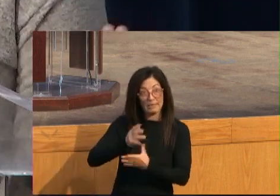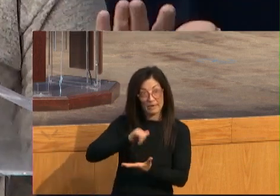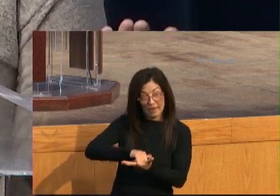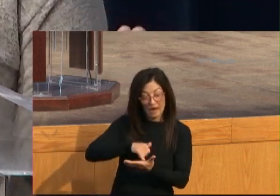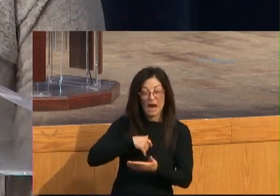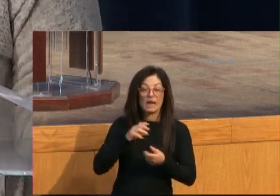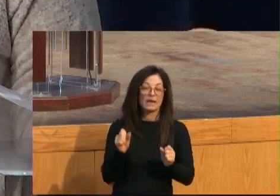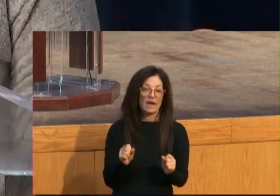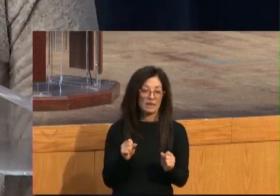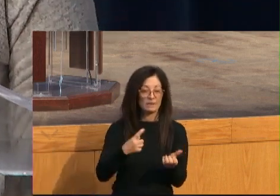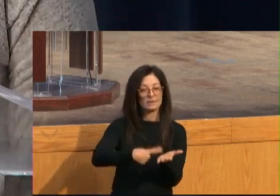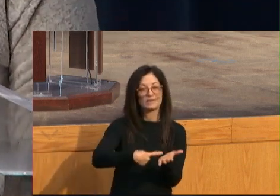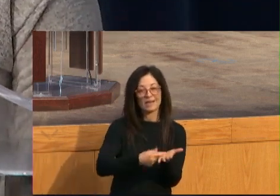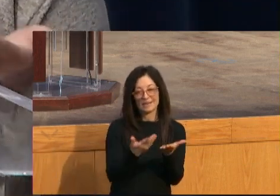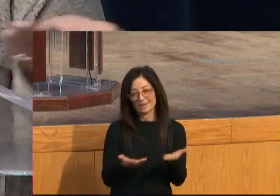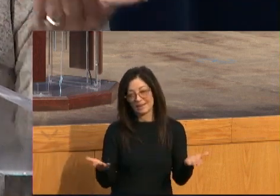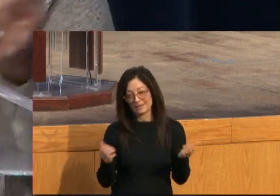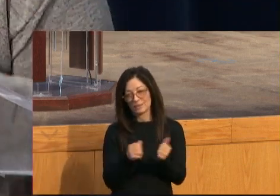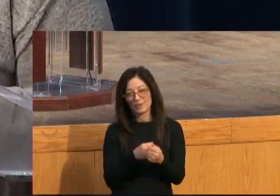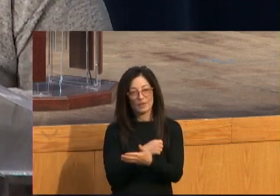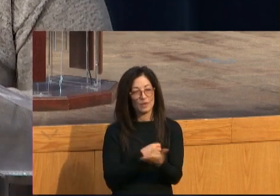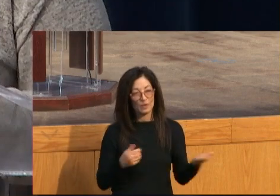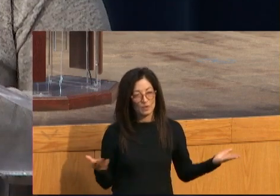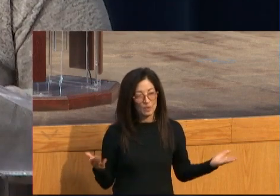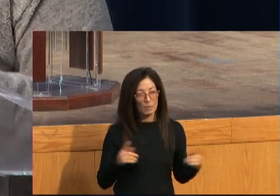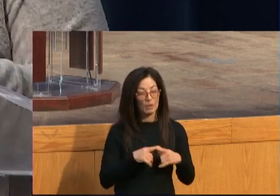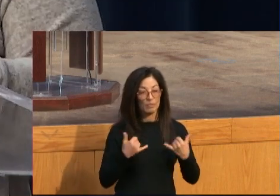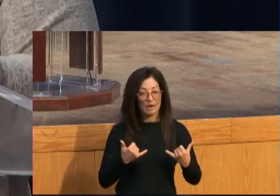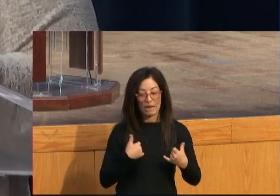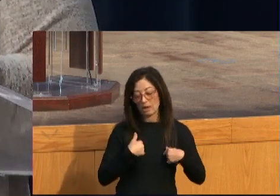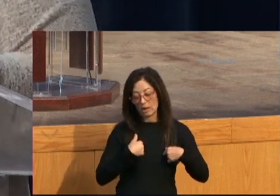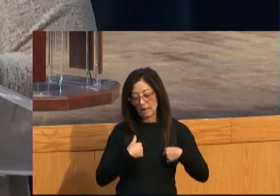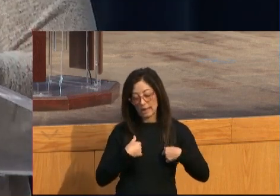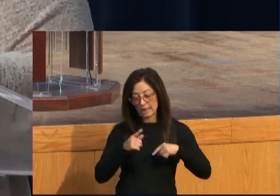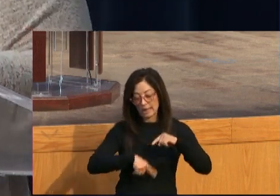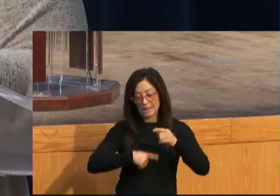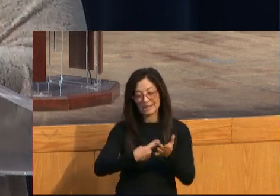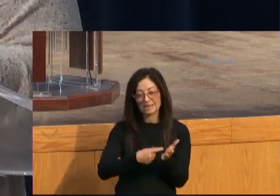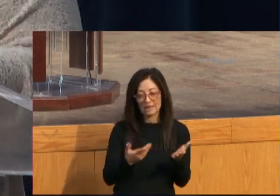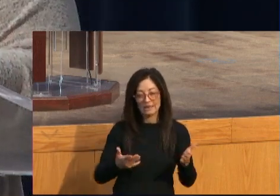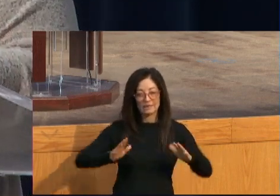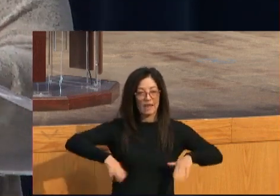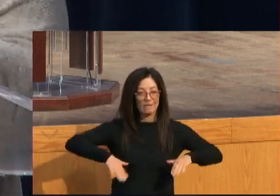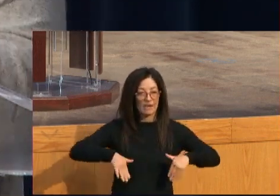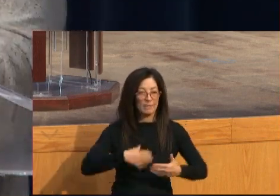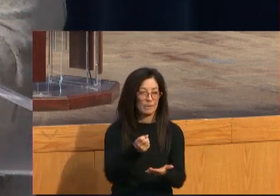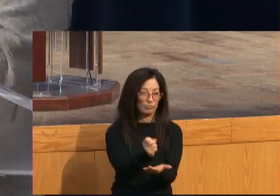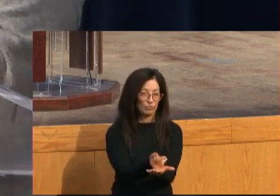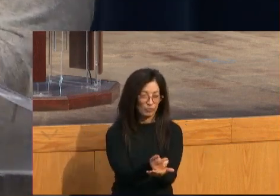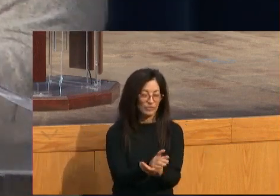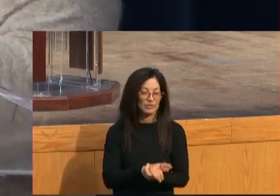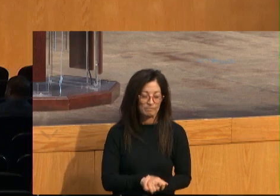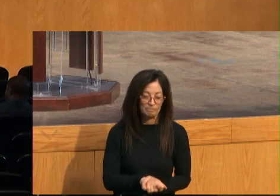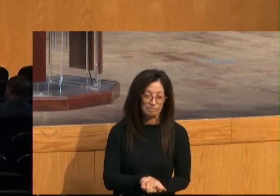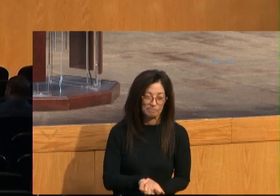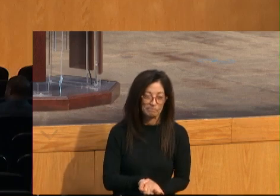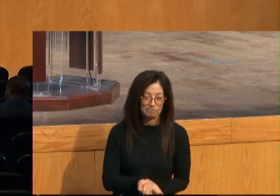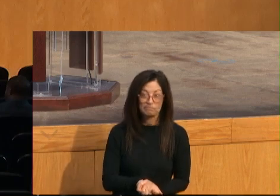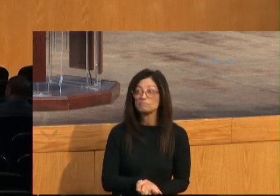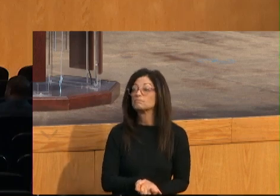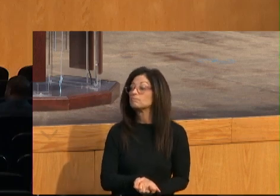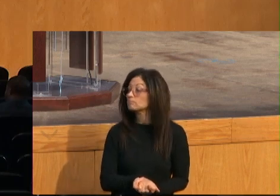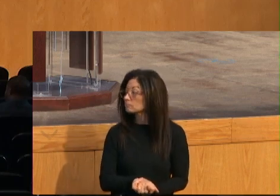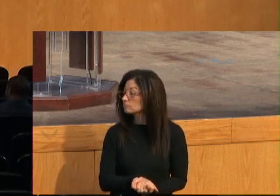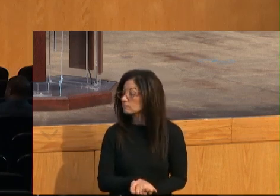can discuss things with you, but I can't discuss things that haven't been approved yet. But be